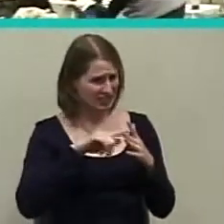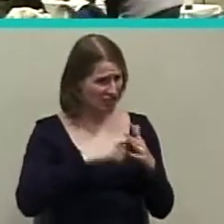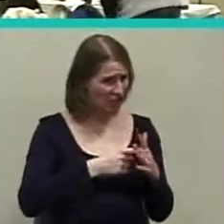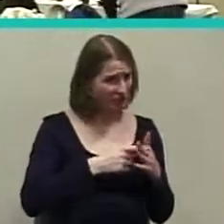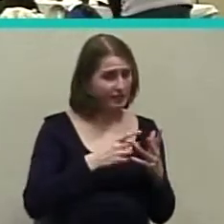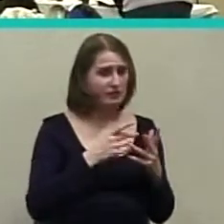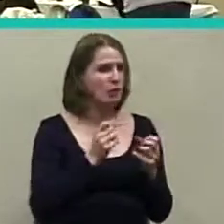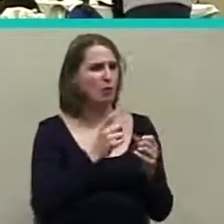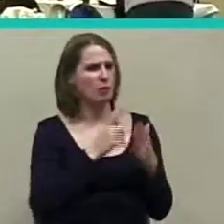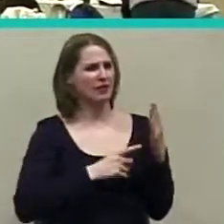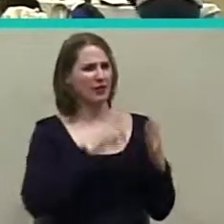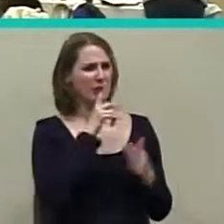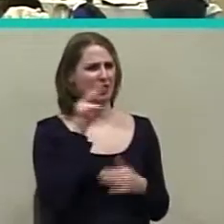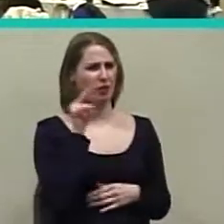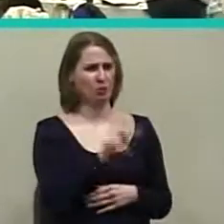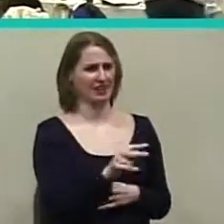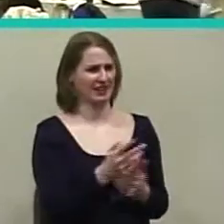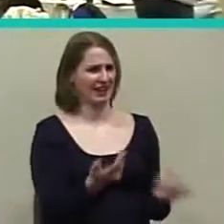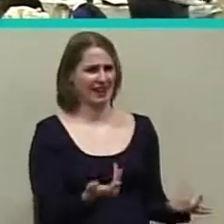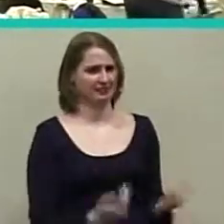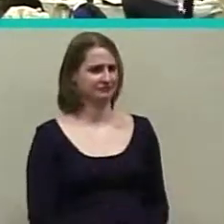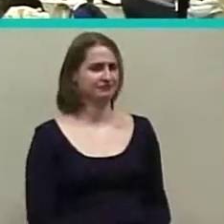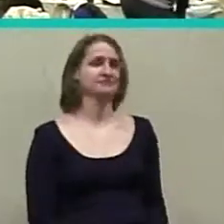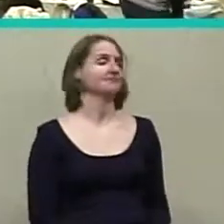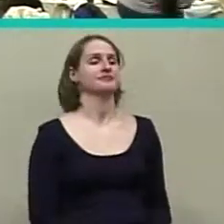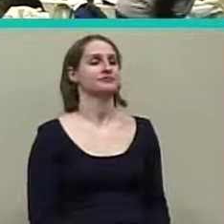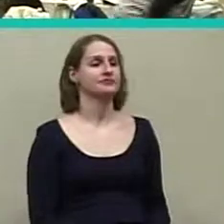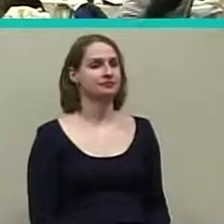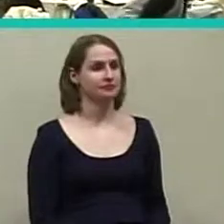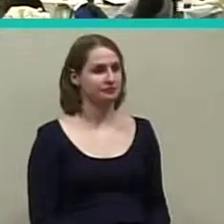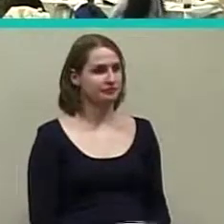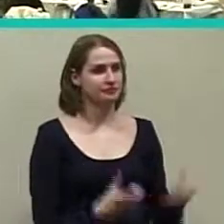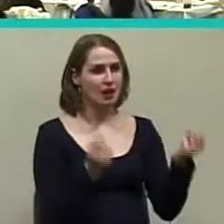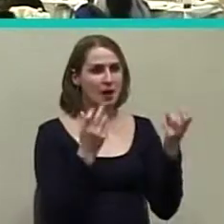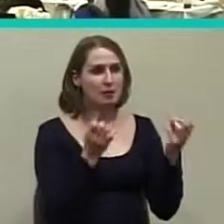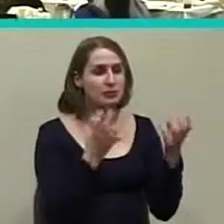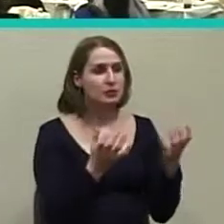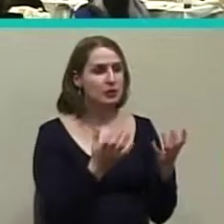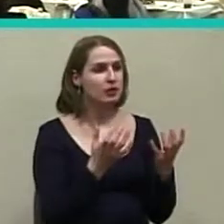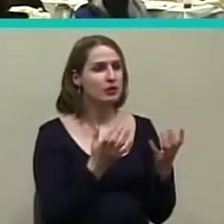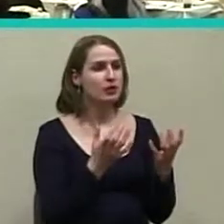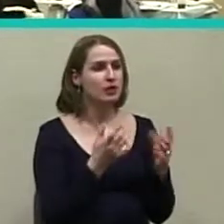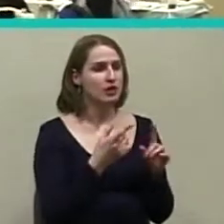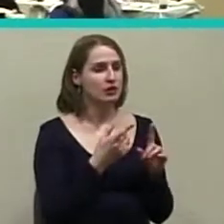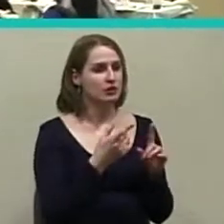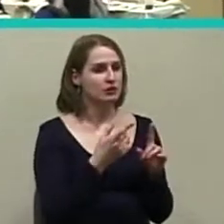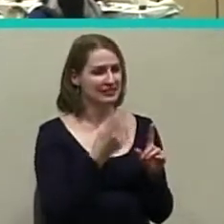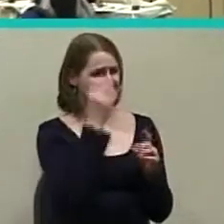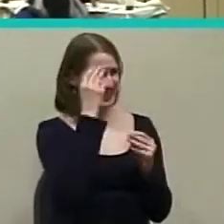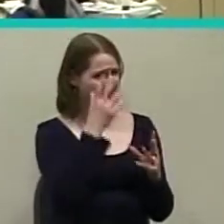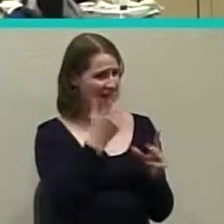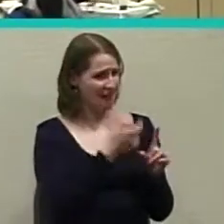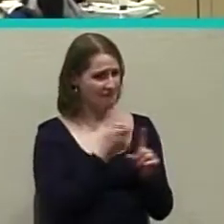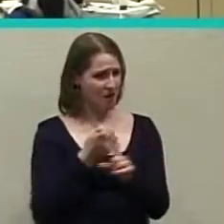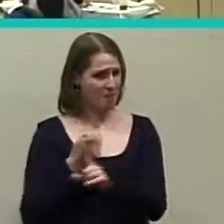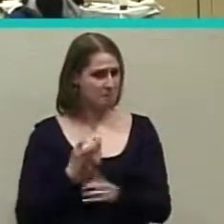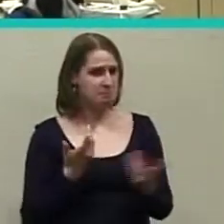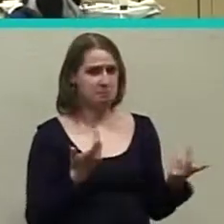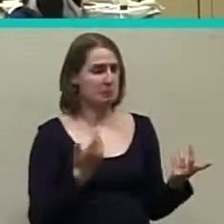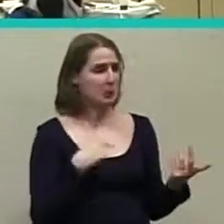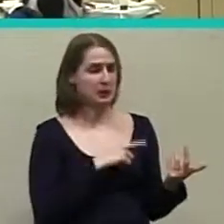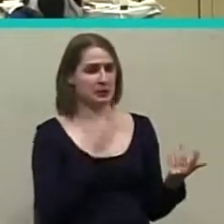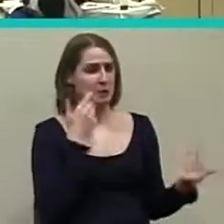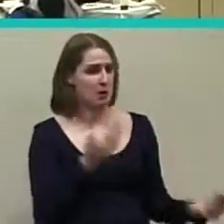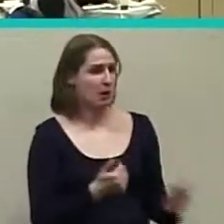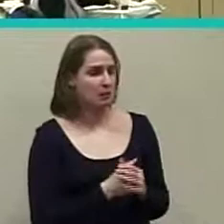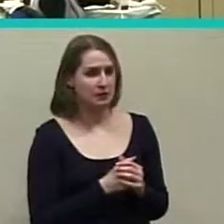really looking at here? Okay. Are there multiple sources of data? We don't know. We're not